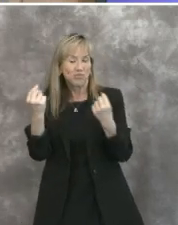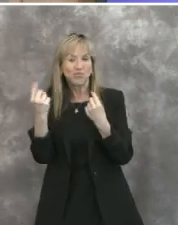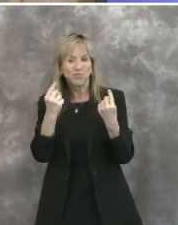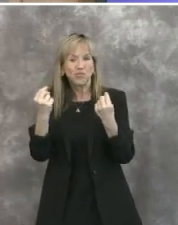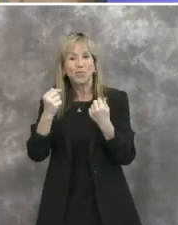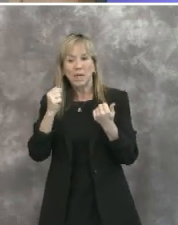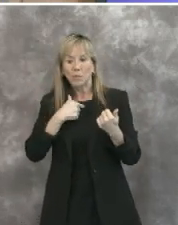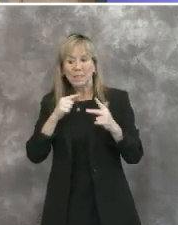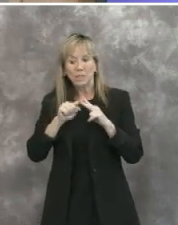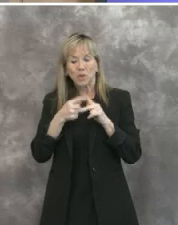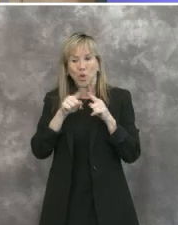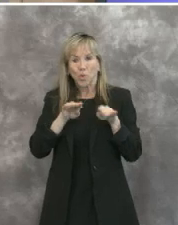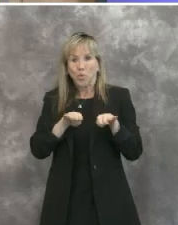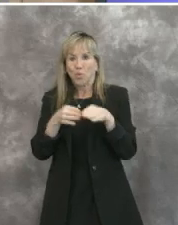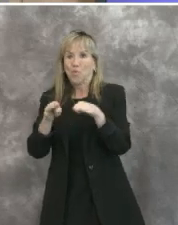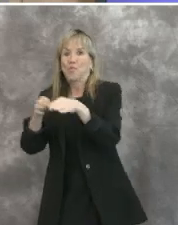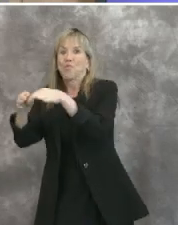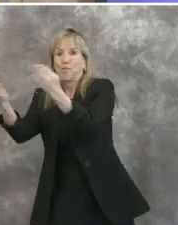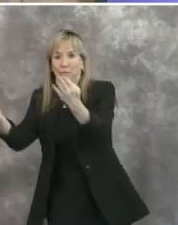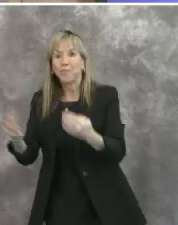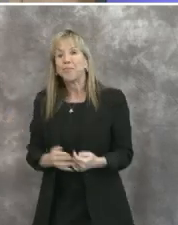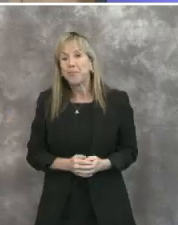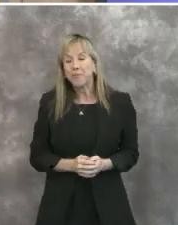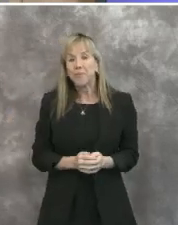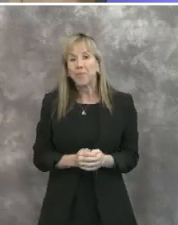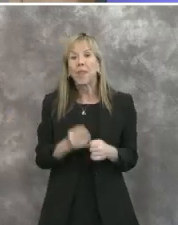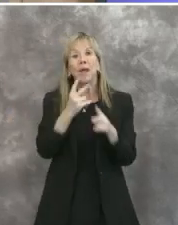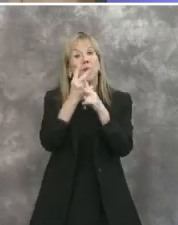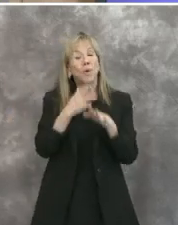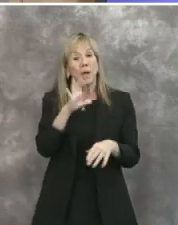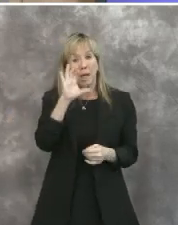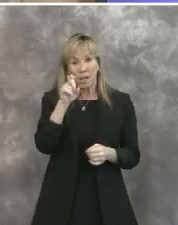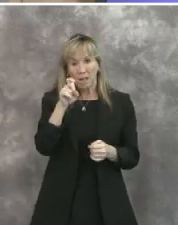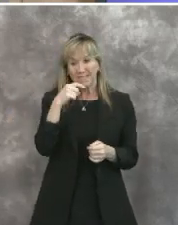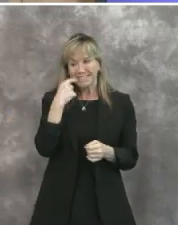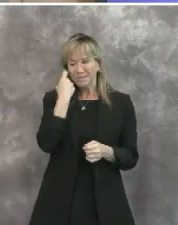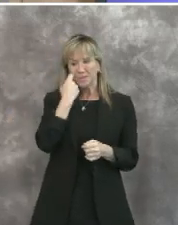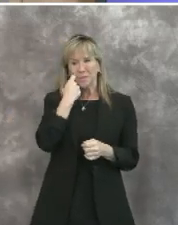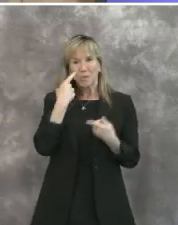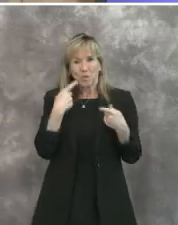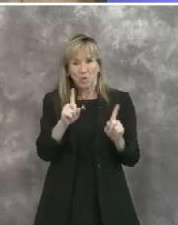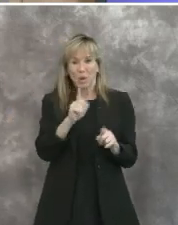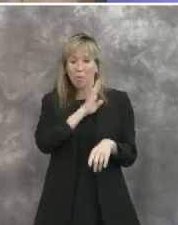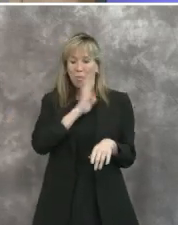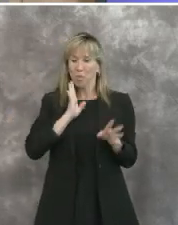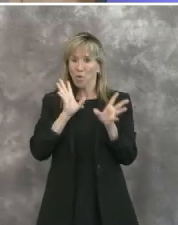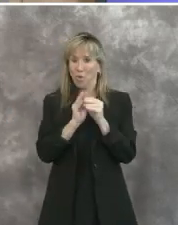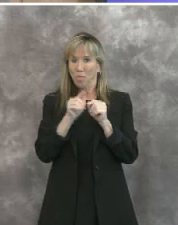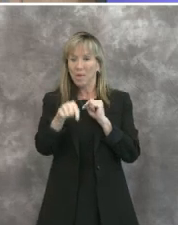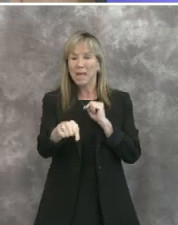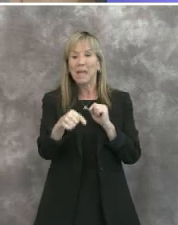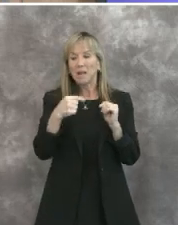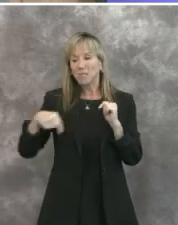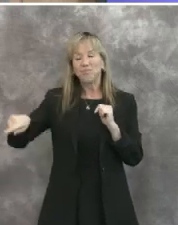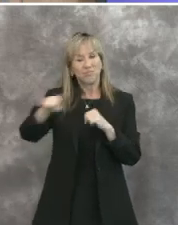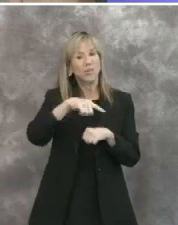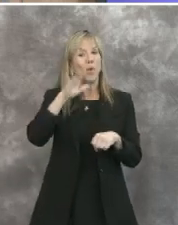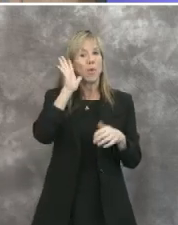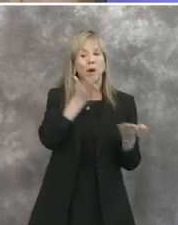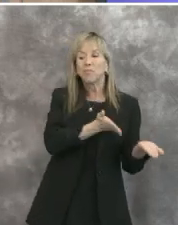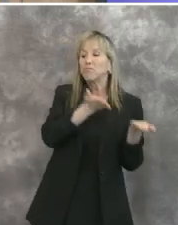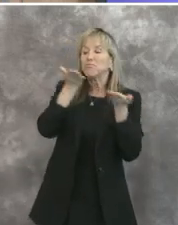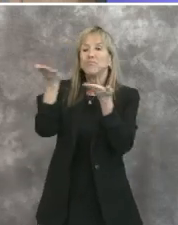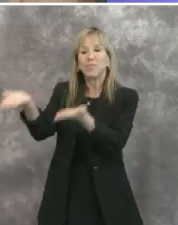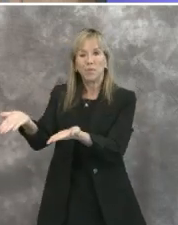begin to ease out of these restrictions. As Supervisor Cox mentioned, tomorrow at our board meeting, our colleagues will hear a proposal from